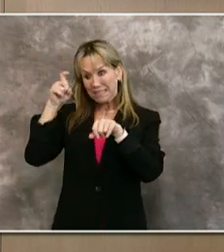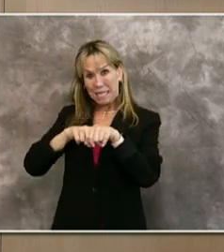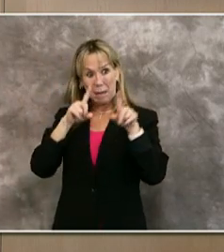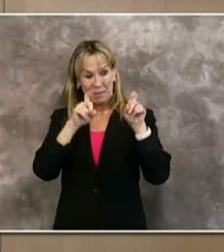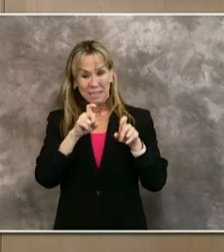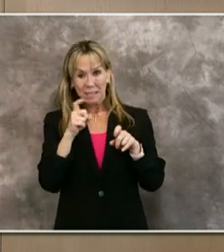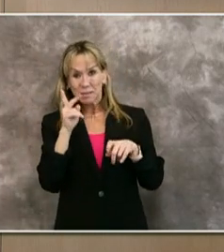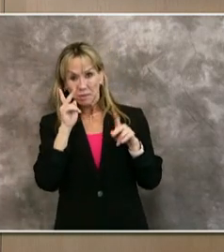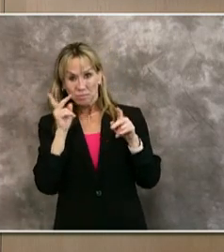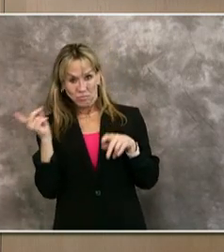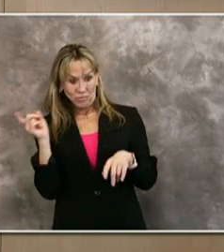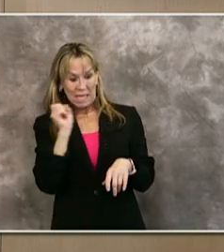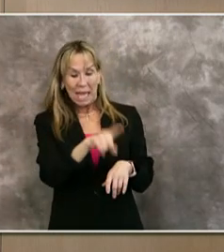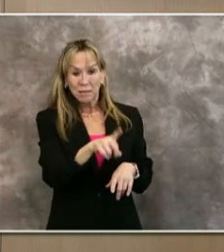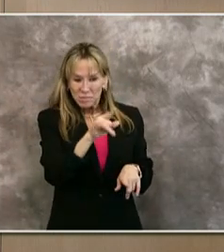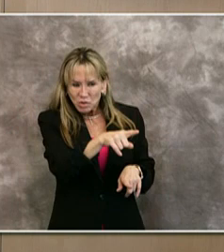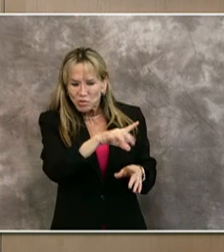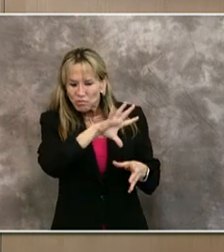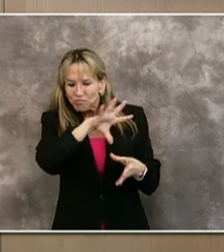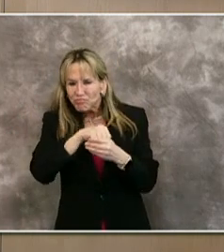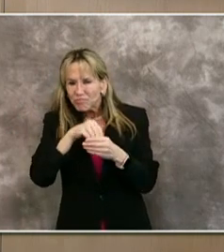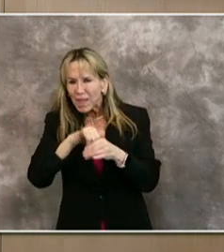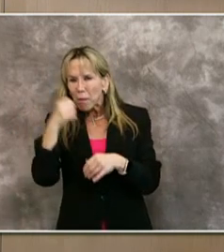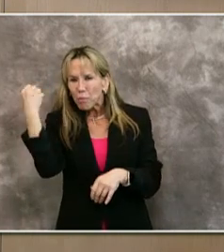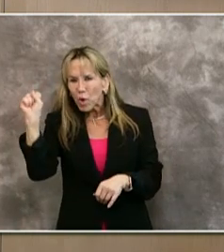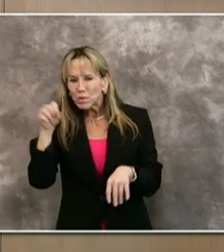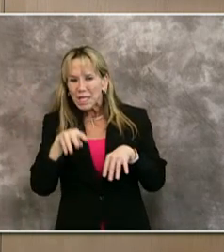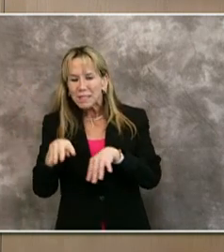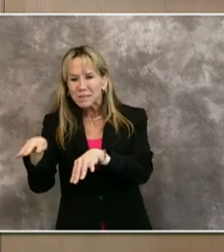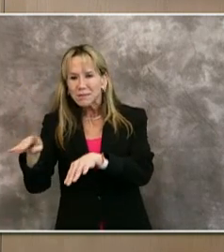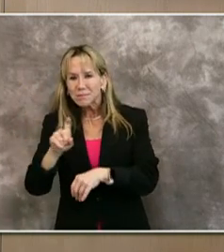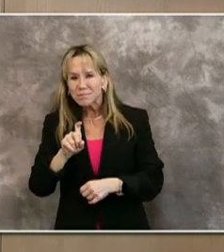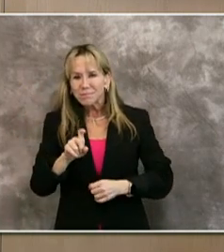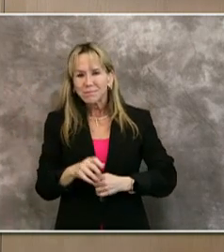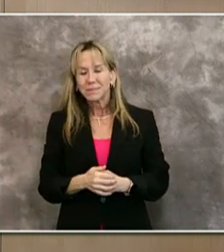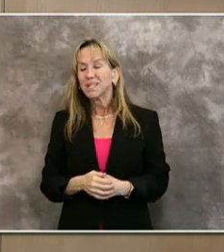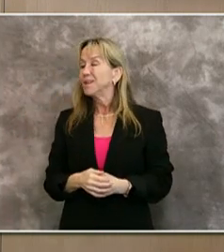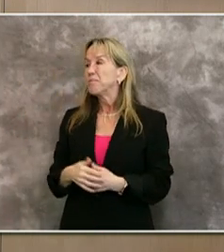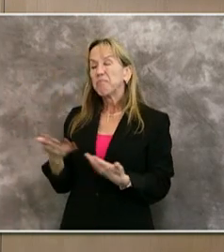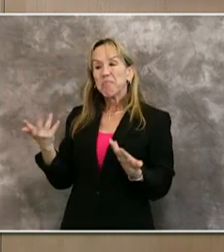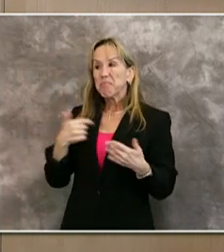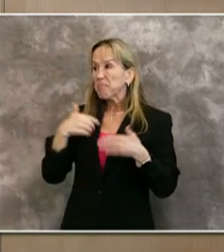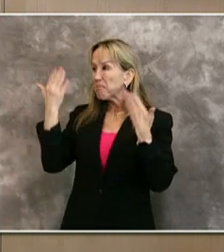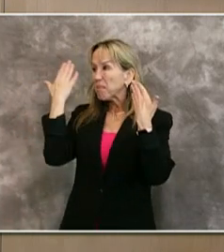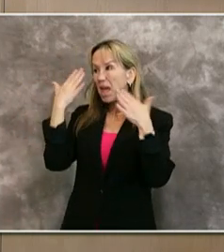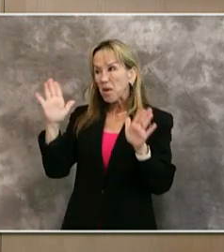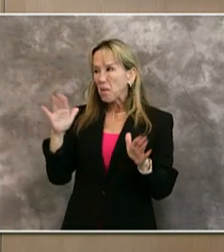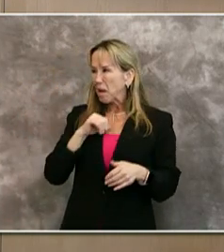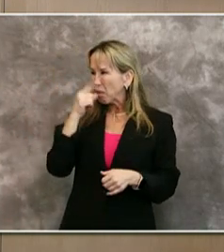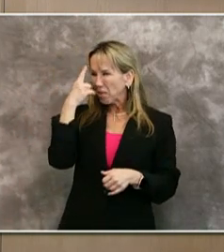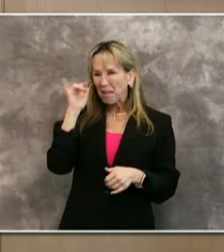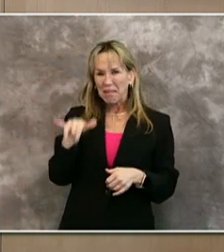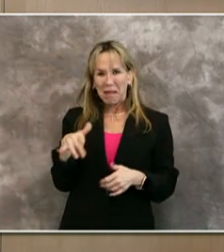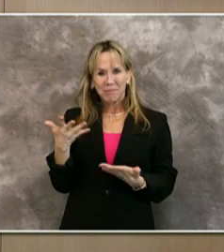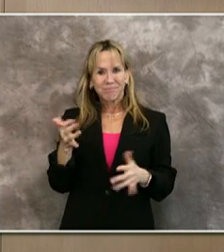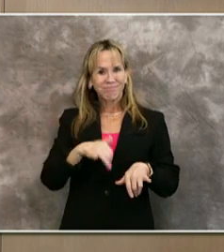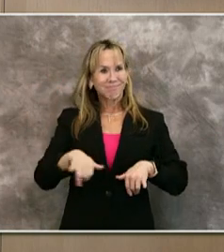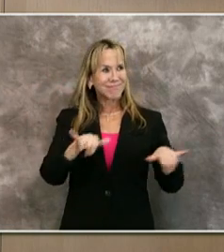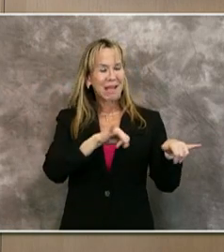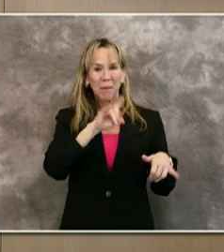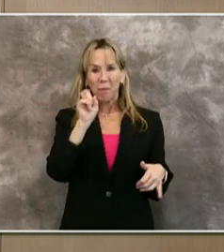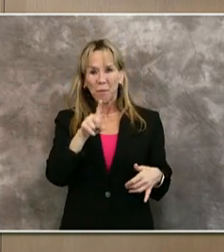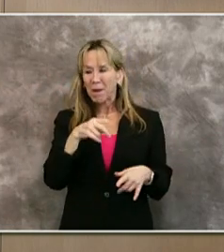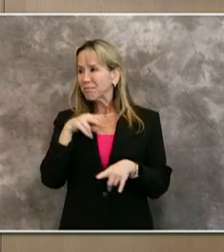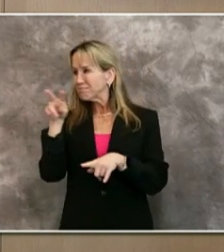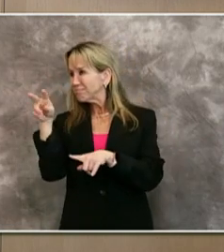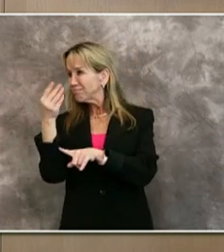that, and I don't think that that is a standard question. We have Dr. McDonald here. He's shaking his